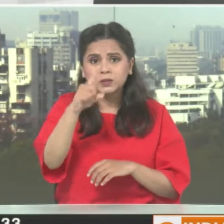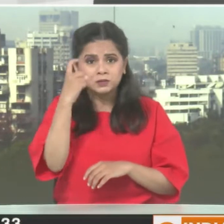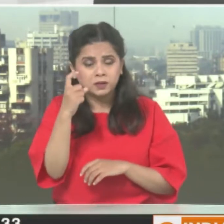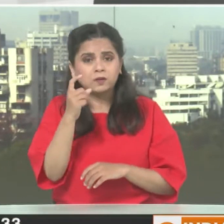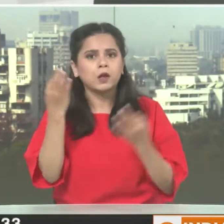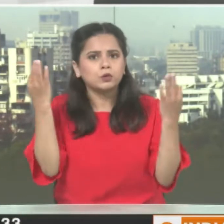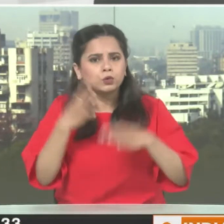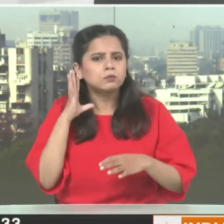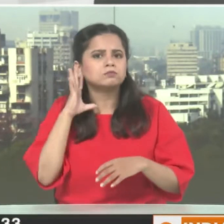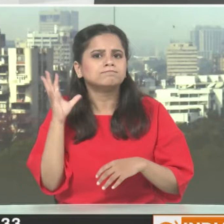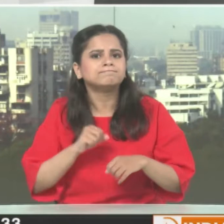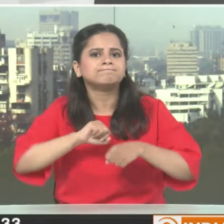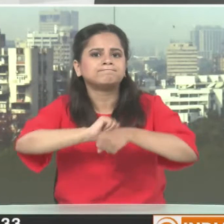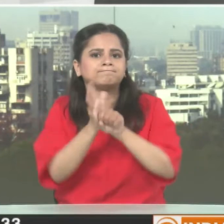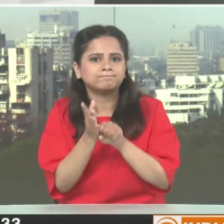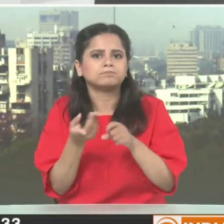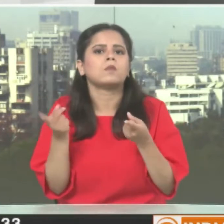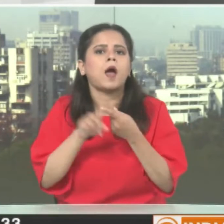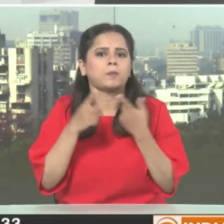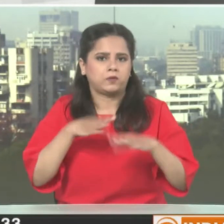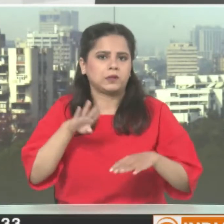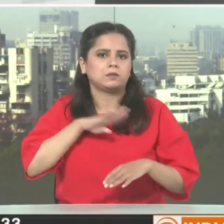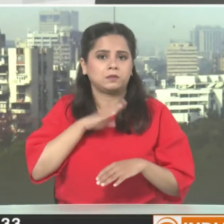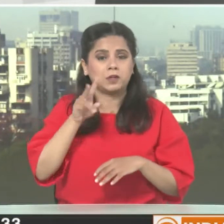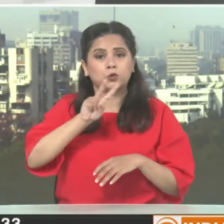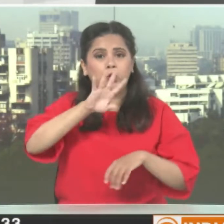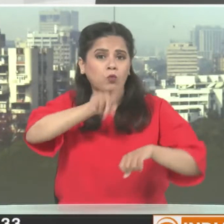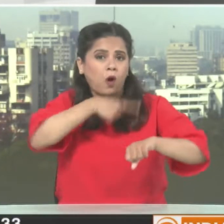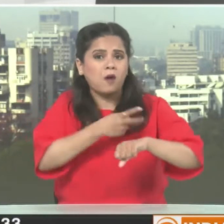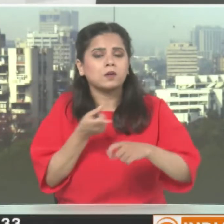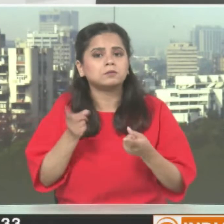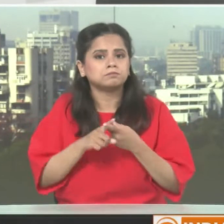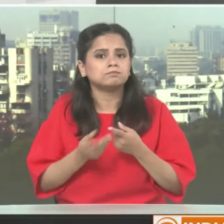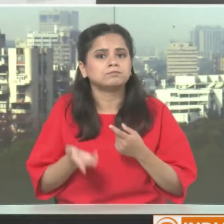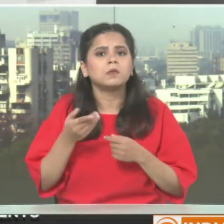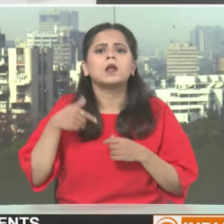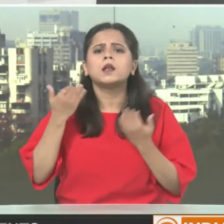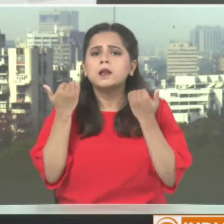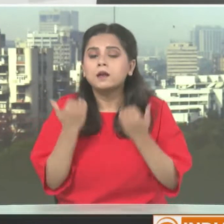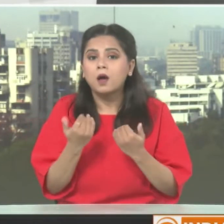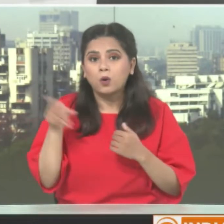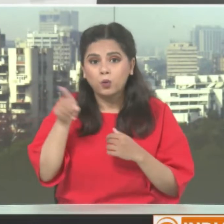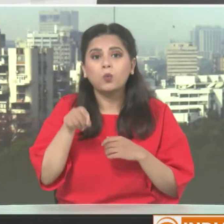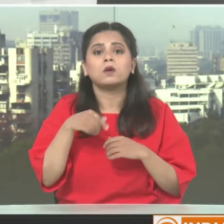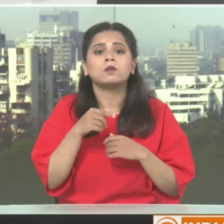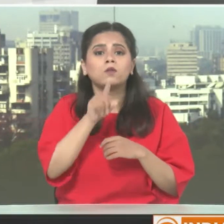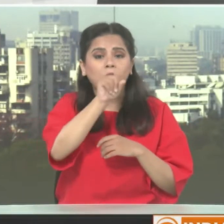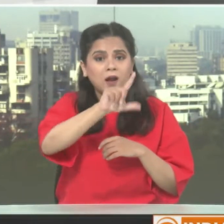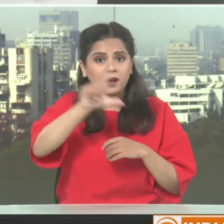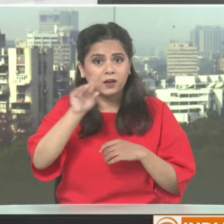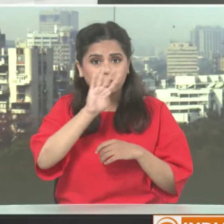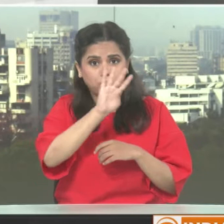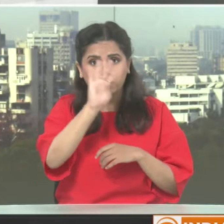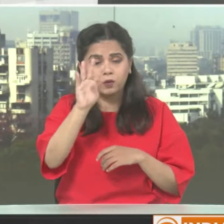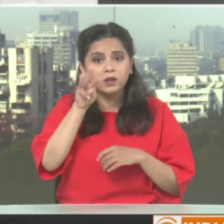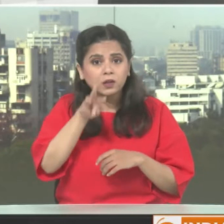7,770 new cases were reported in the state in the past 24 hours. Currently, there are